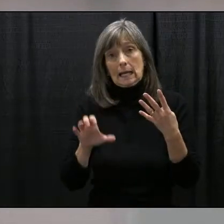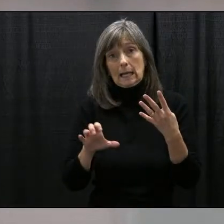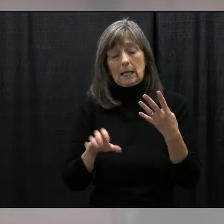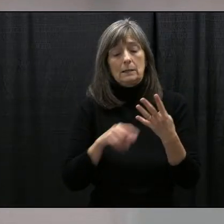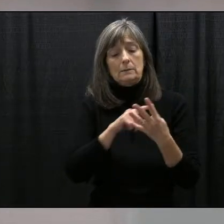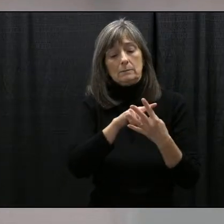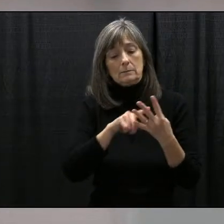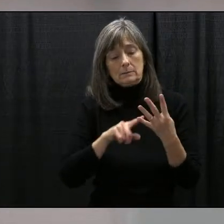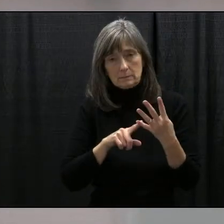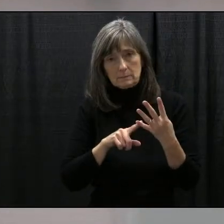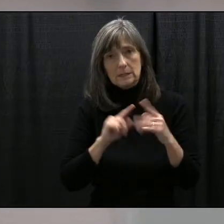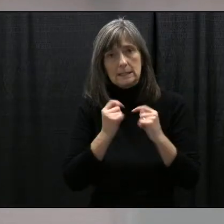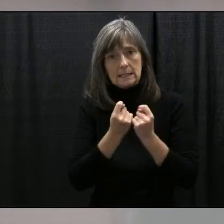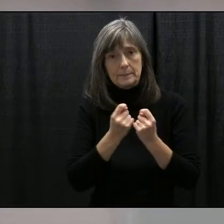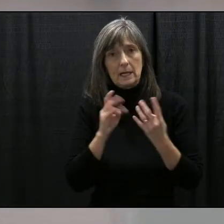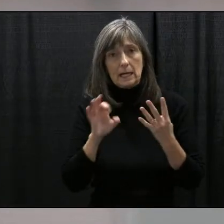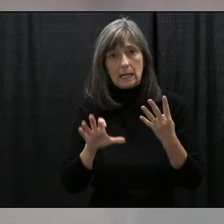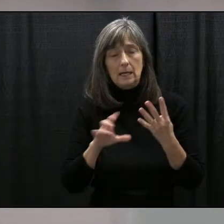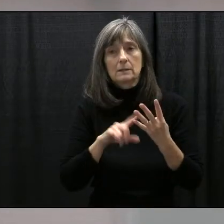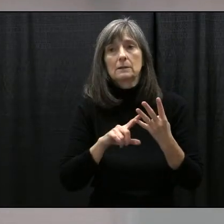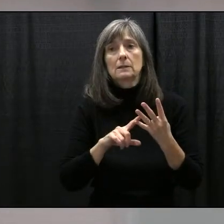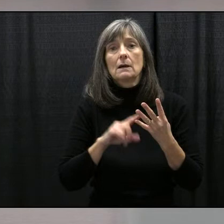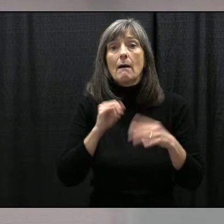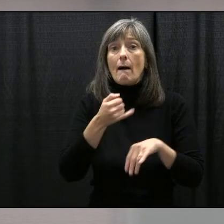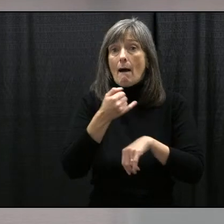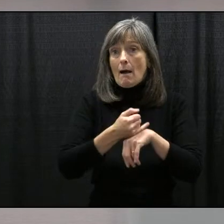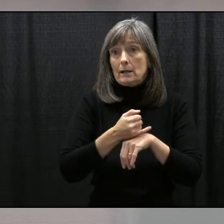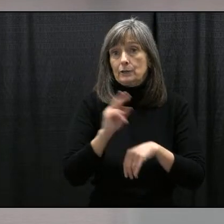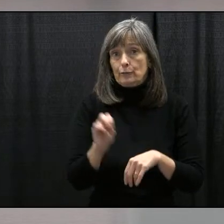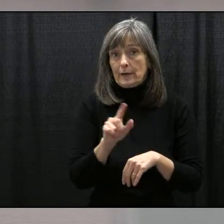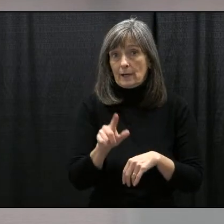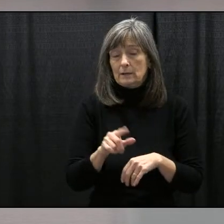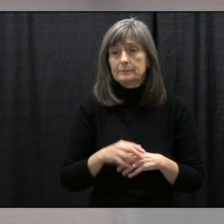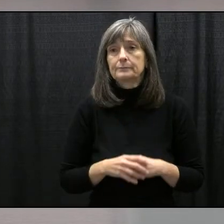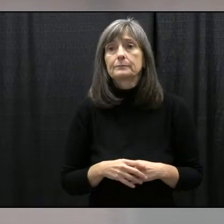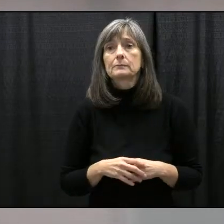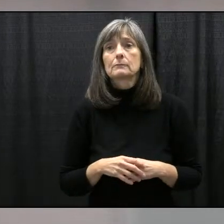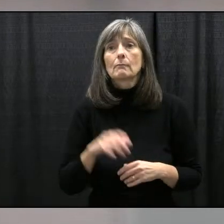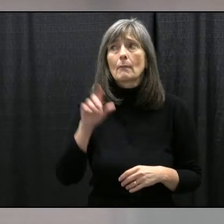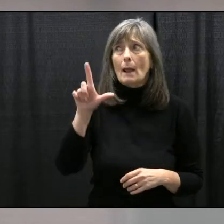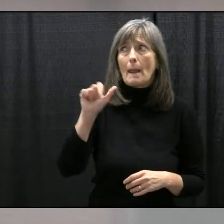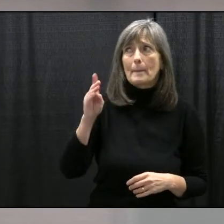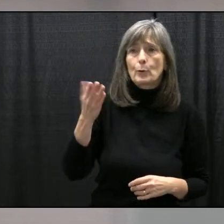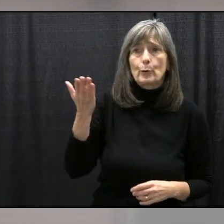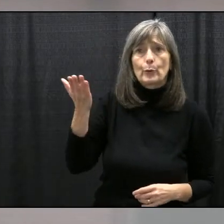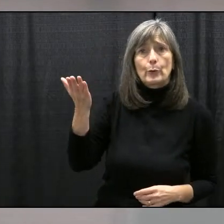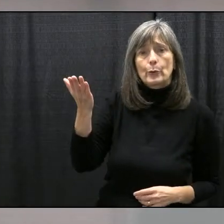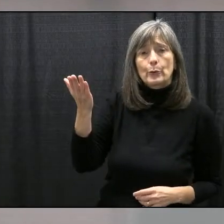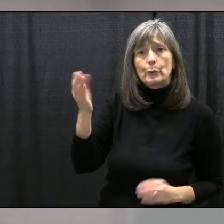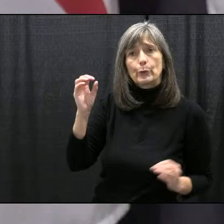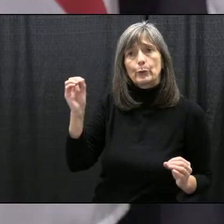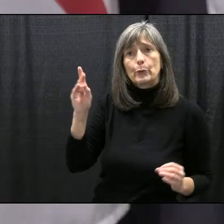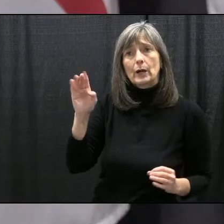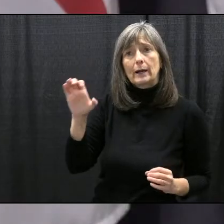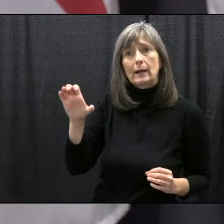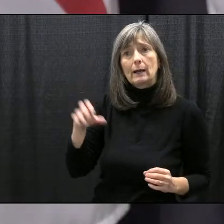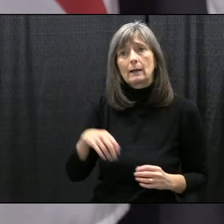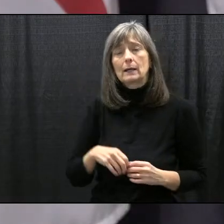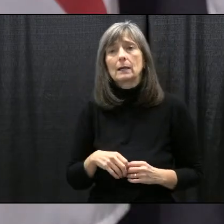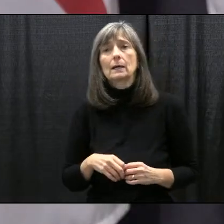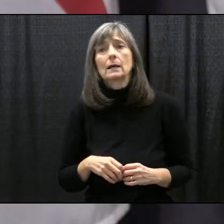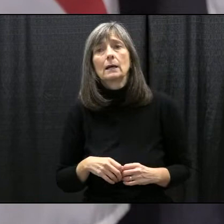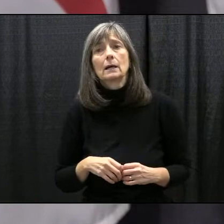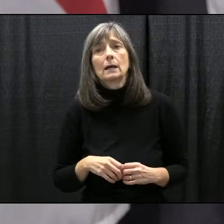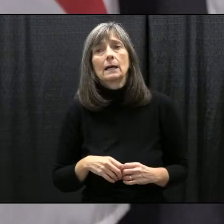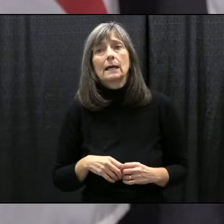care collaborative clinics, are on the island of Newfoundland and Labrador. What do you say to Labrador? Why don't they get a clinic as well? I